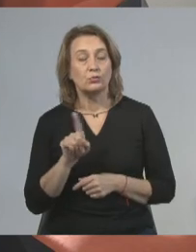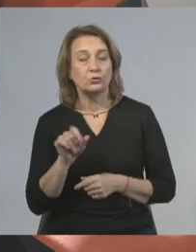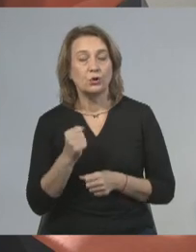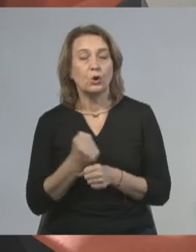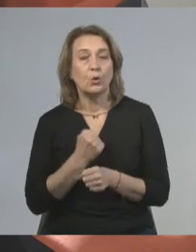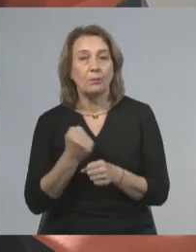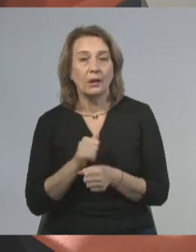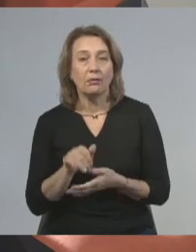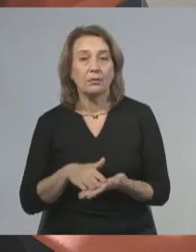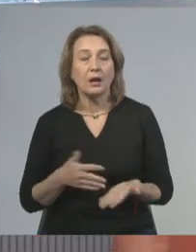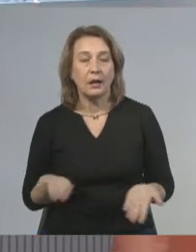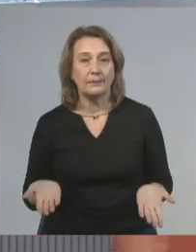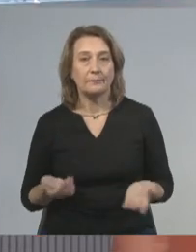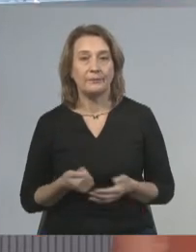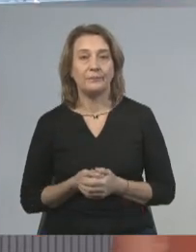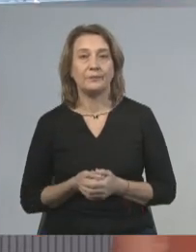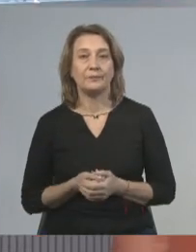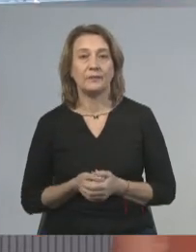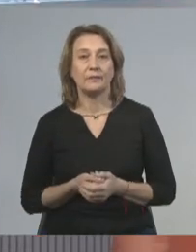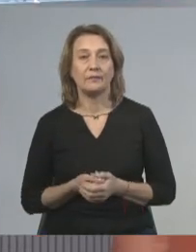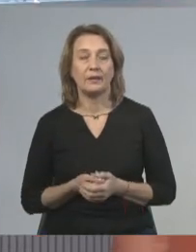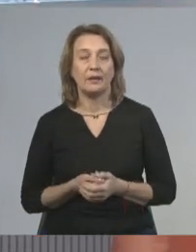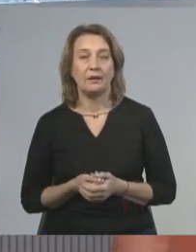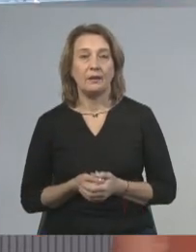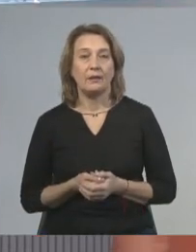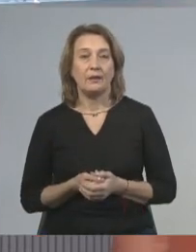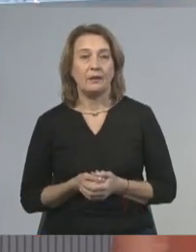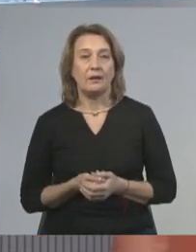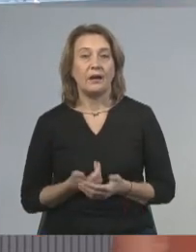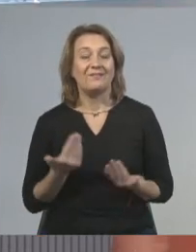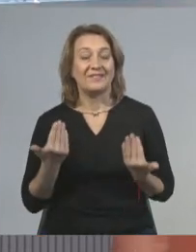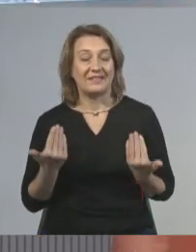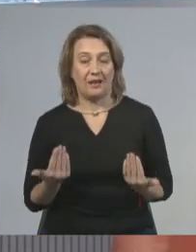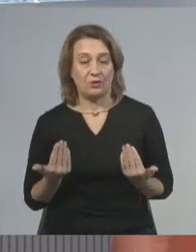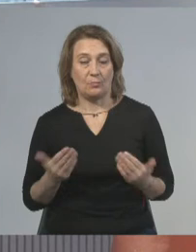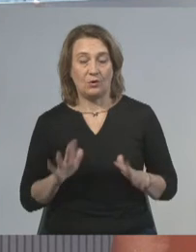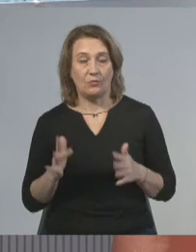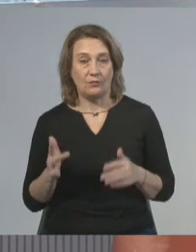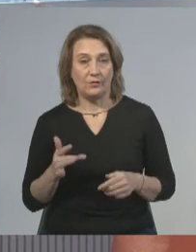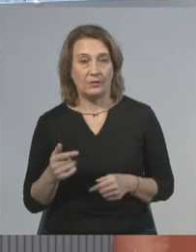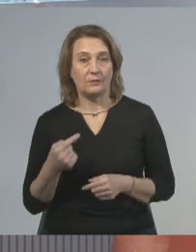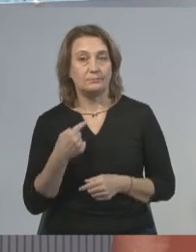moreover what do we do next in this case